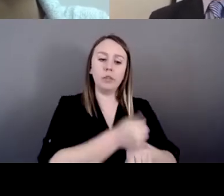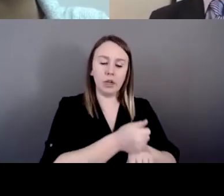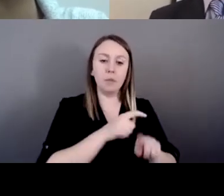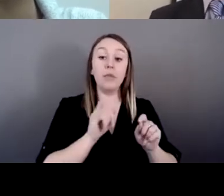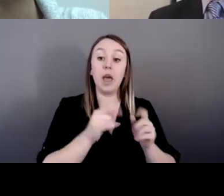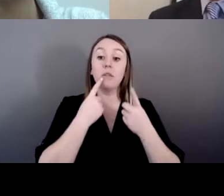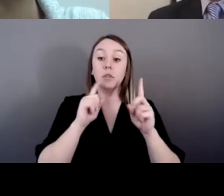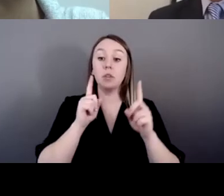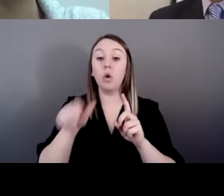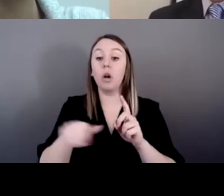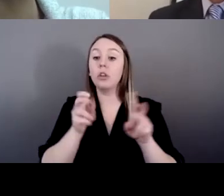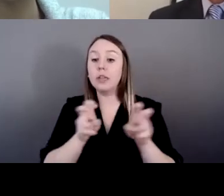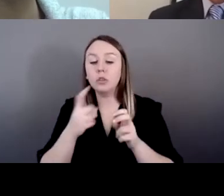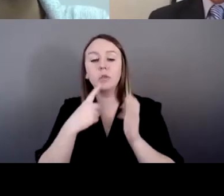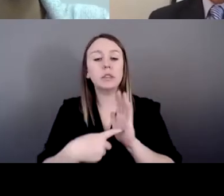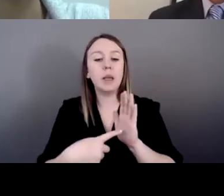like environmental or